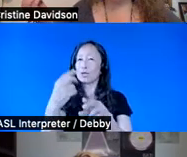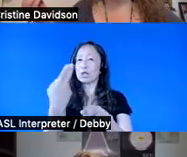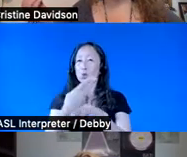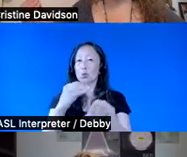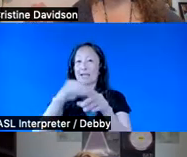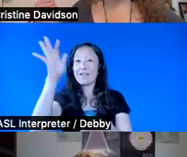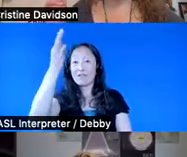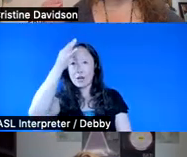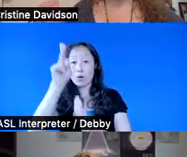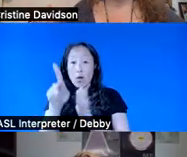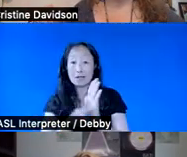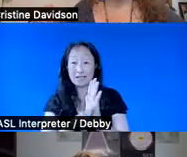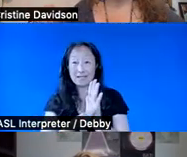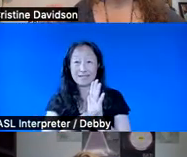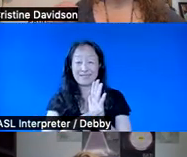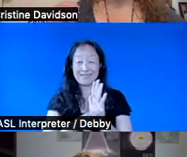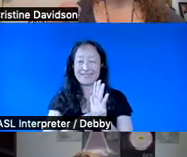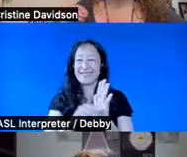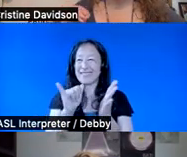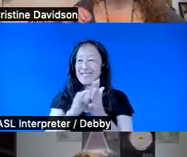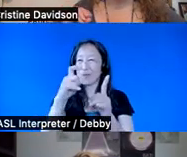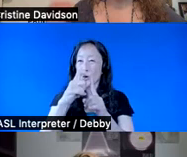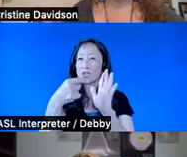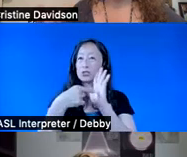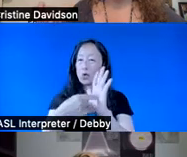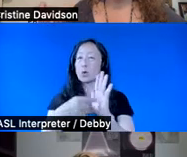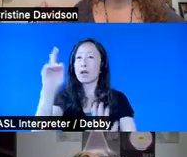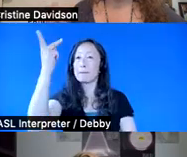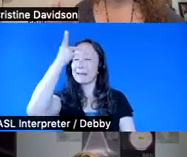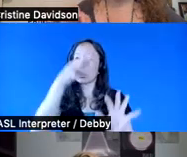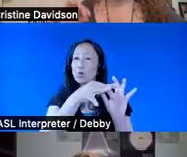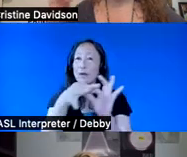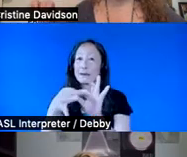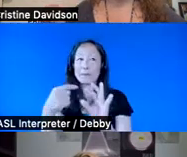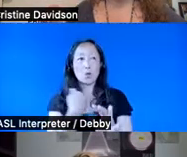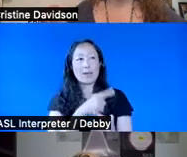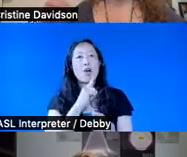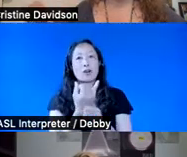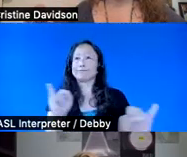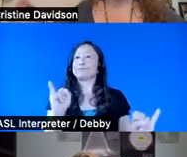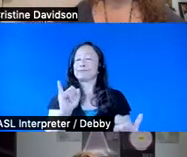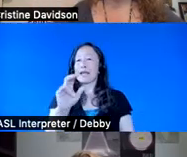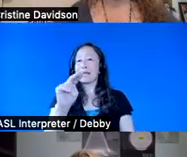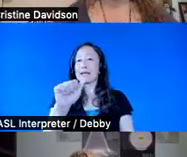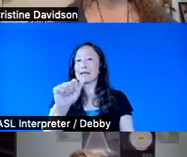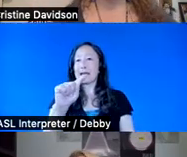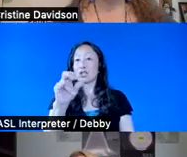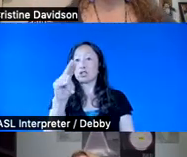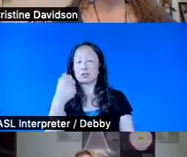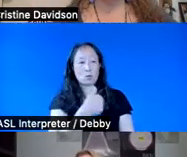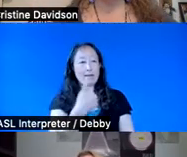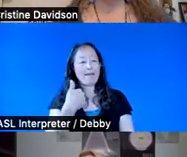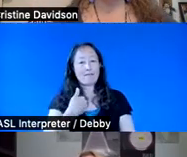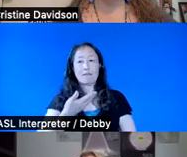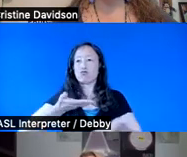a political relationship, right? We are sovereign nations and have inherent rights to govern ourselves.